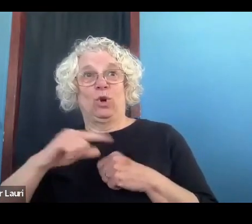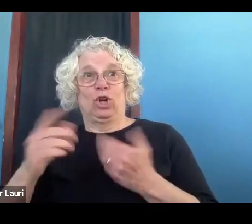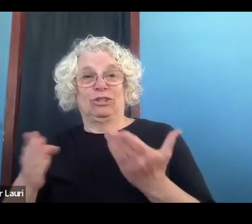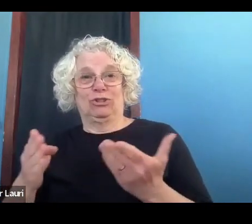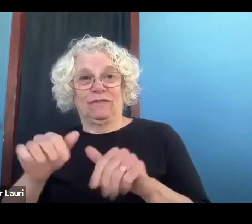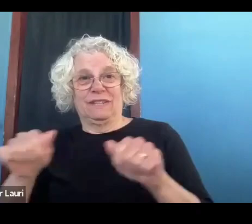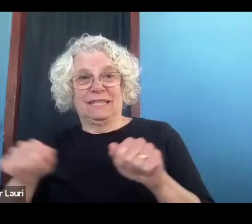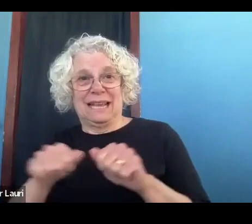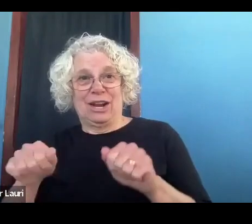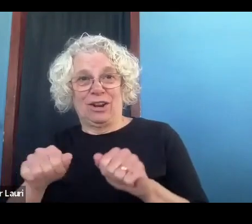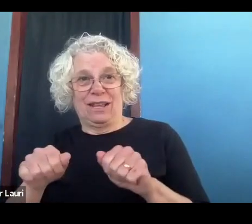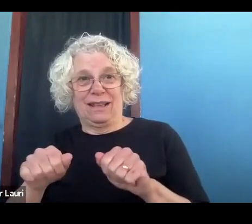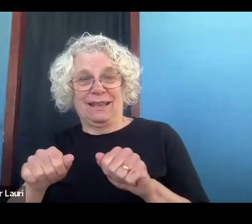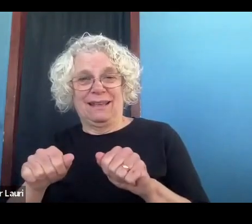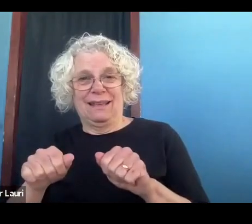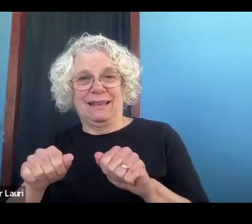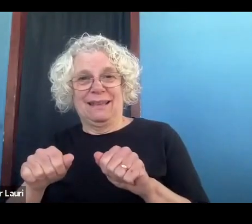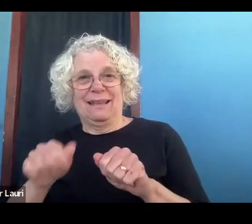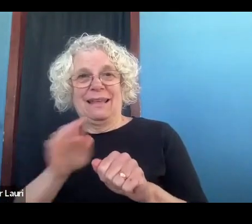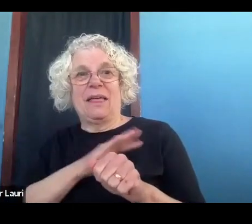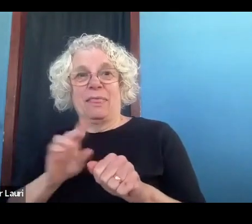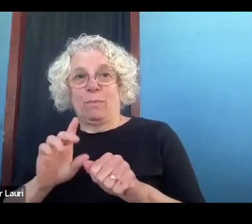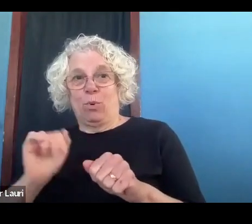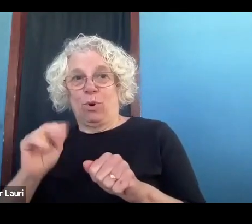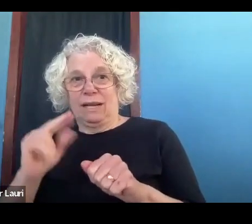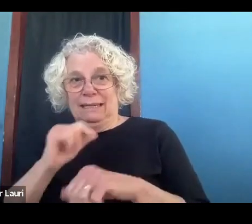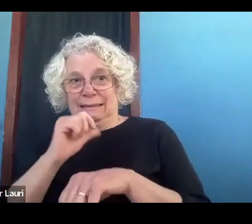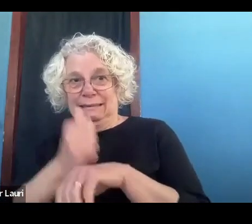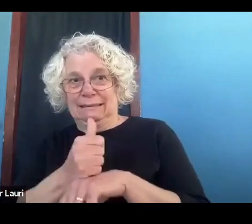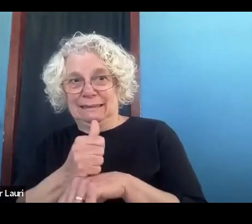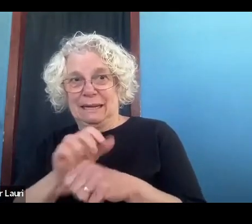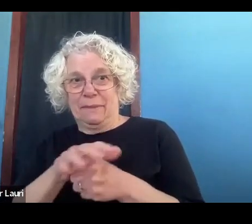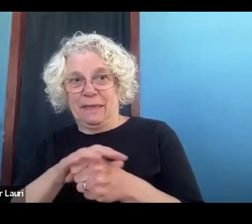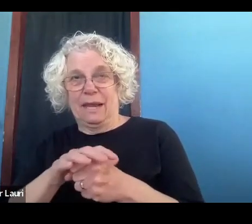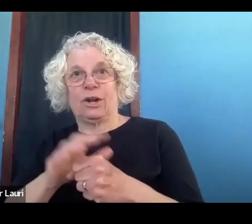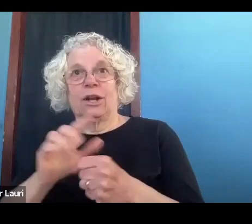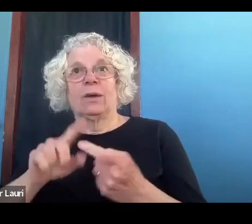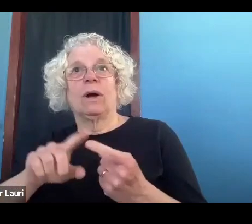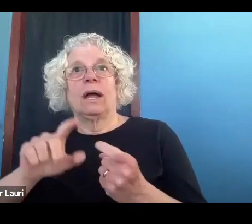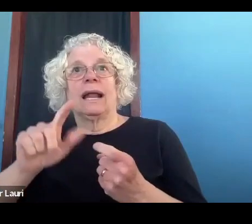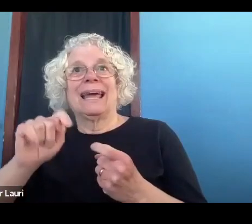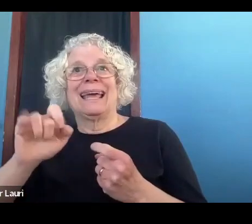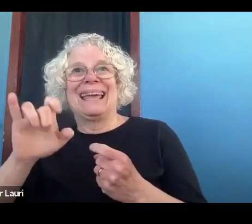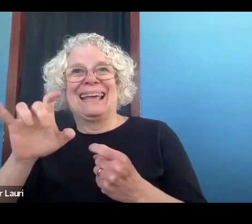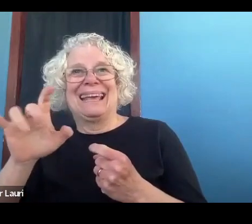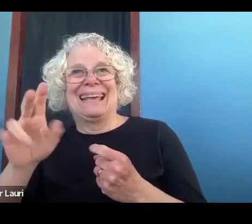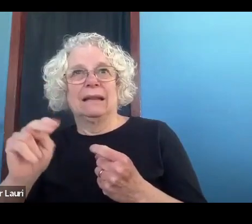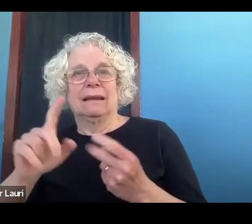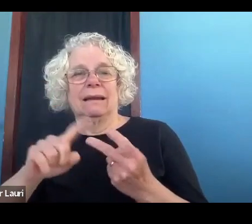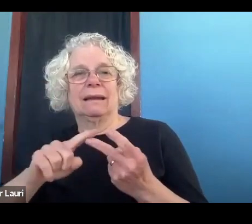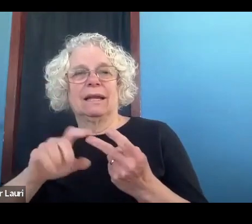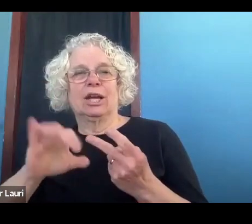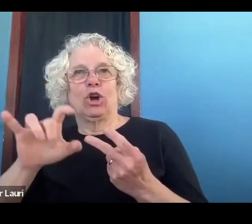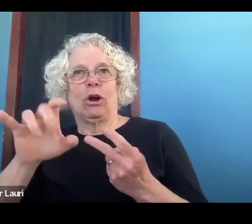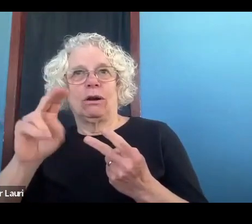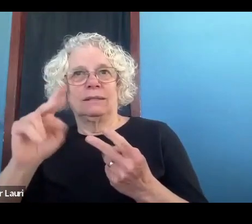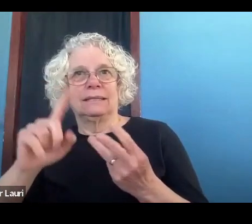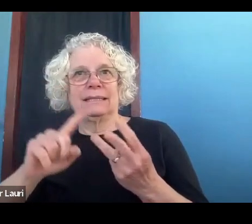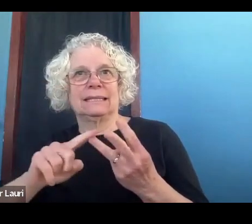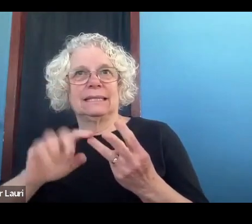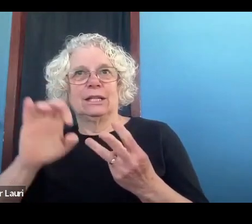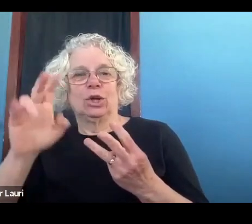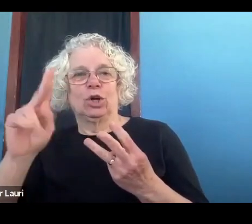as designated by the Minnesota Board on Aging, include the counties Aiken, Carlton,